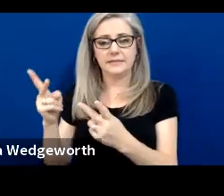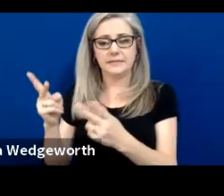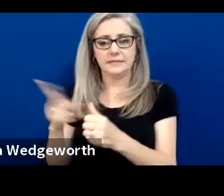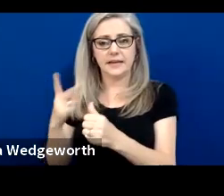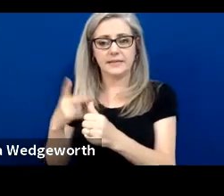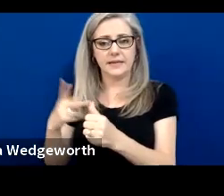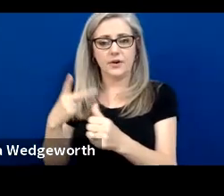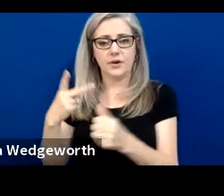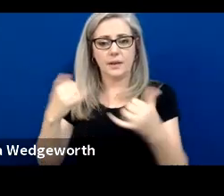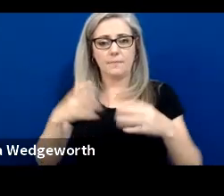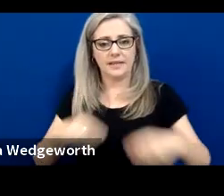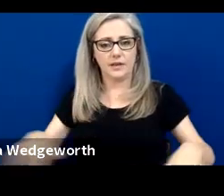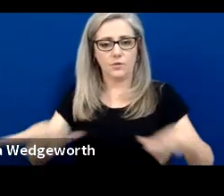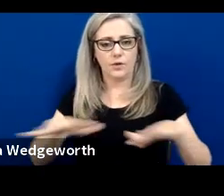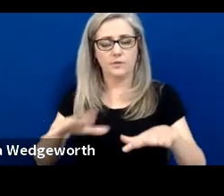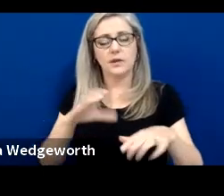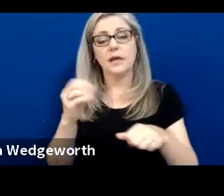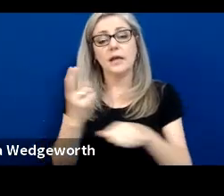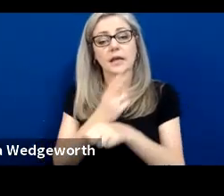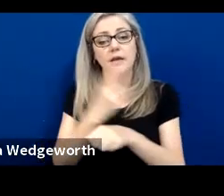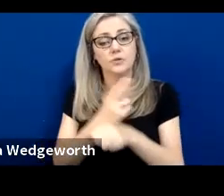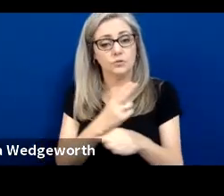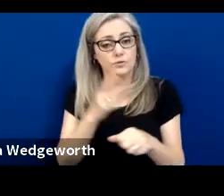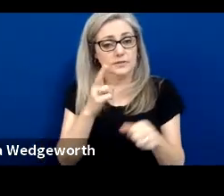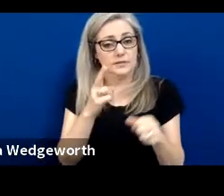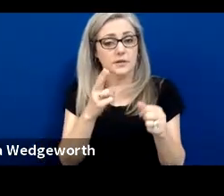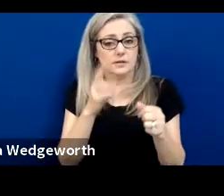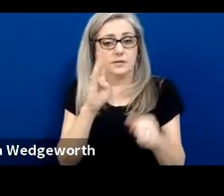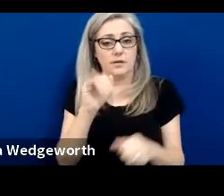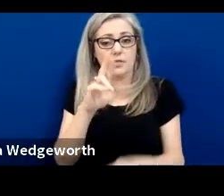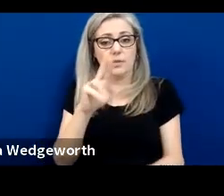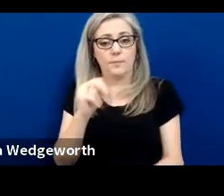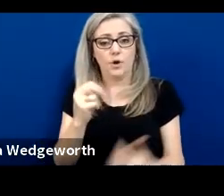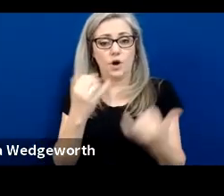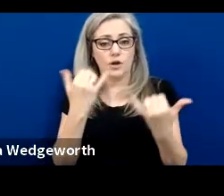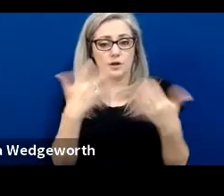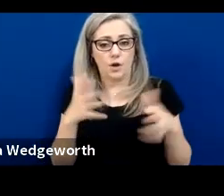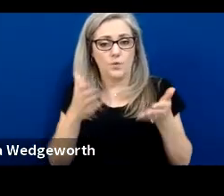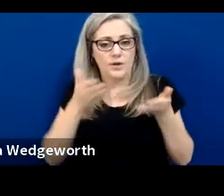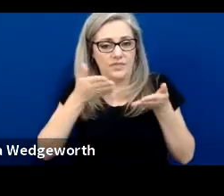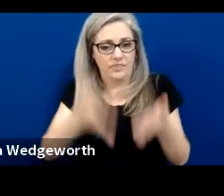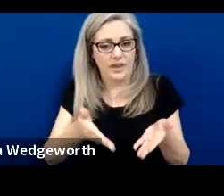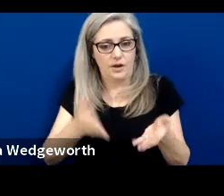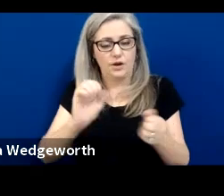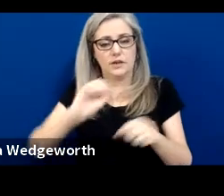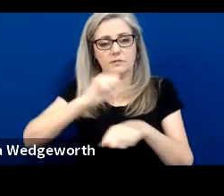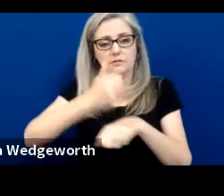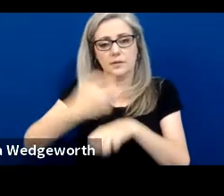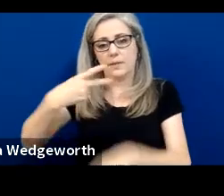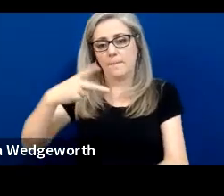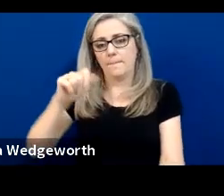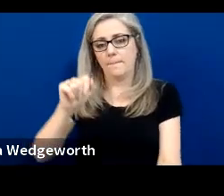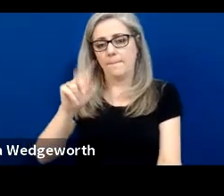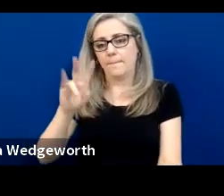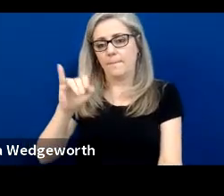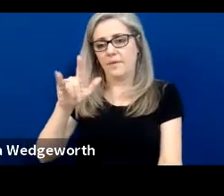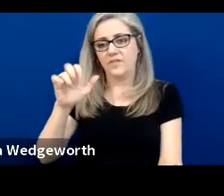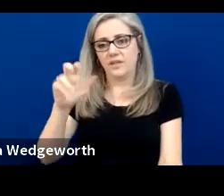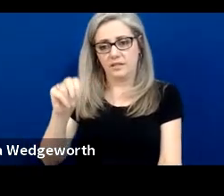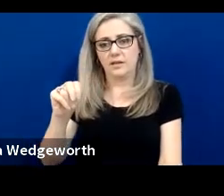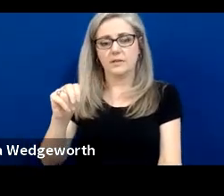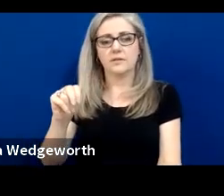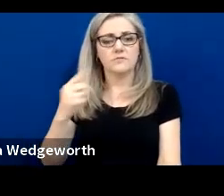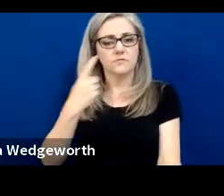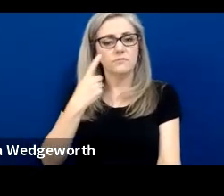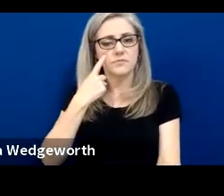that existing barn to create this refurbished pavilion that could create some really unique spaces and opportunities,